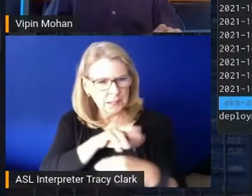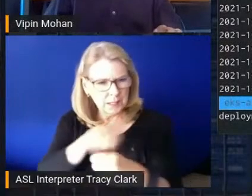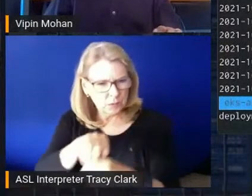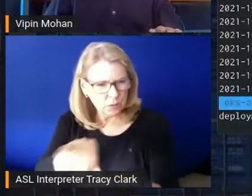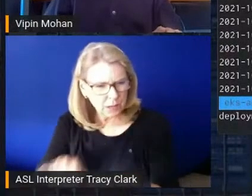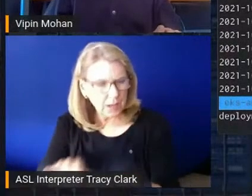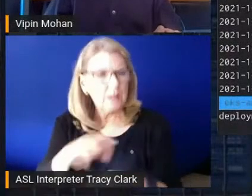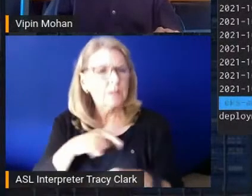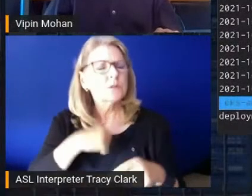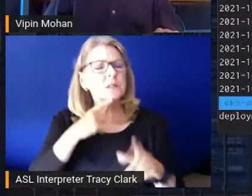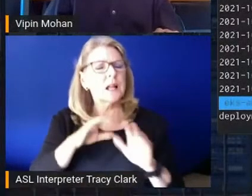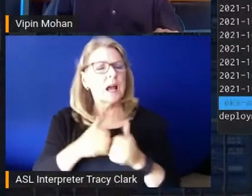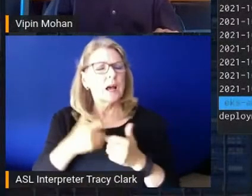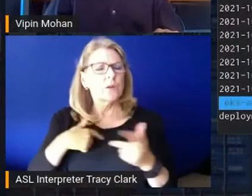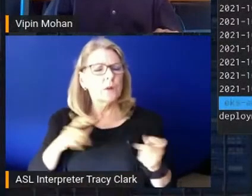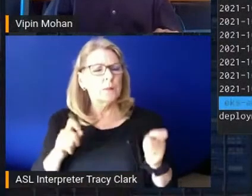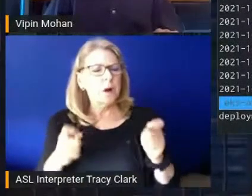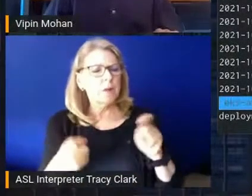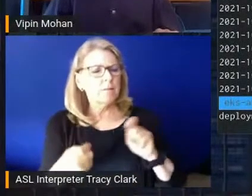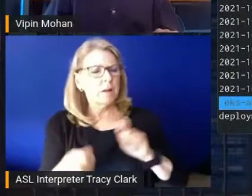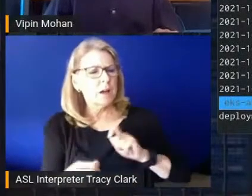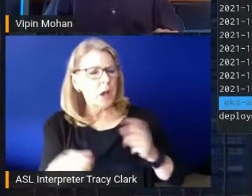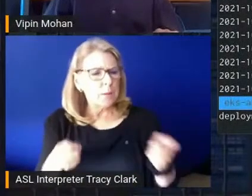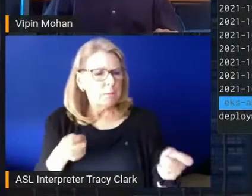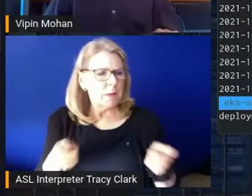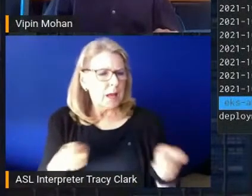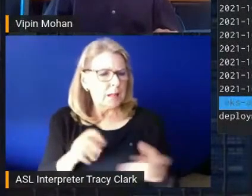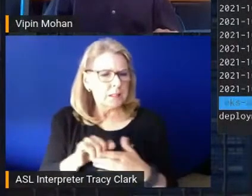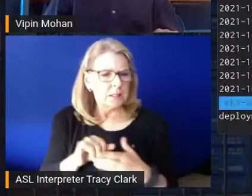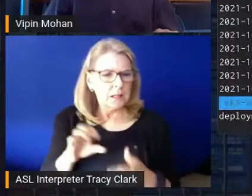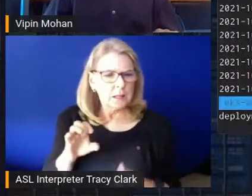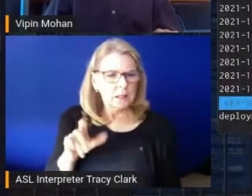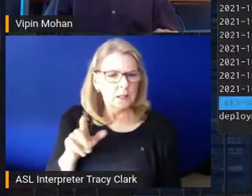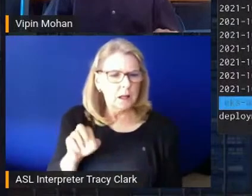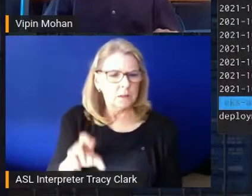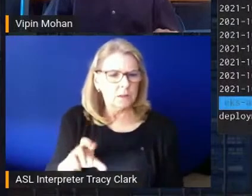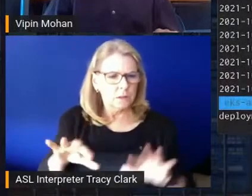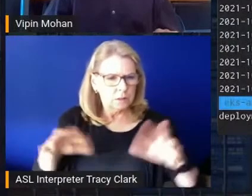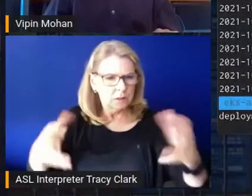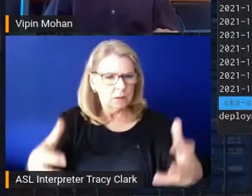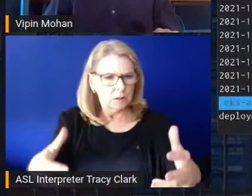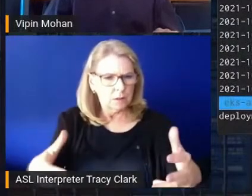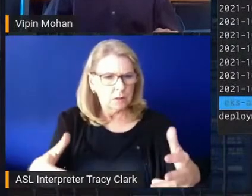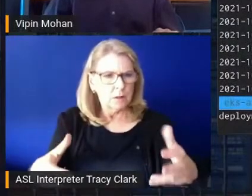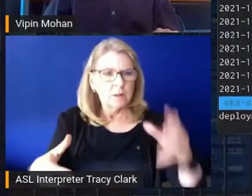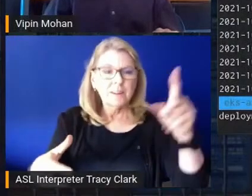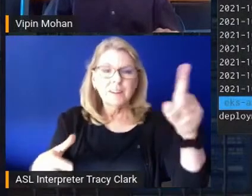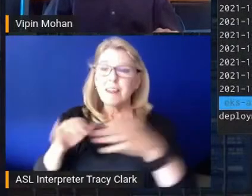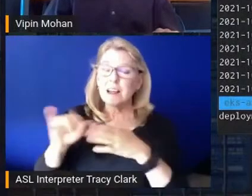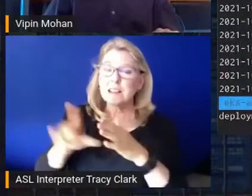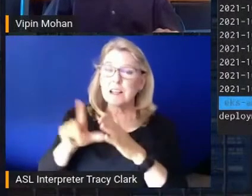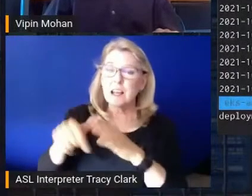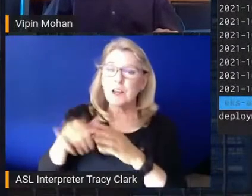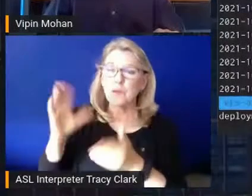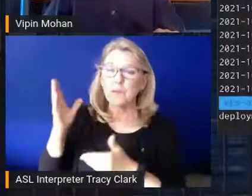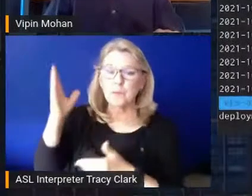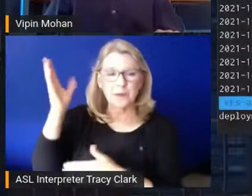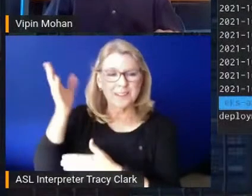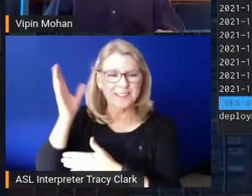manage the cluster directly through a Git repo? Yeah, that's coming a little later in the presentation, Justin. So yeah, I might be jumping